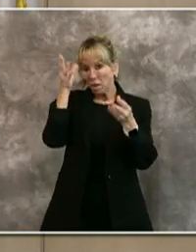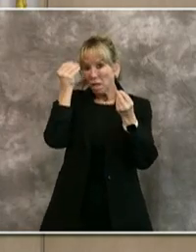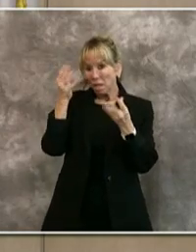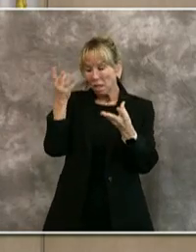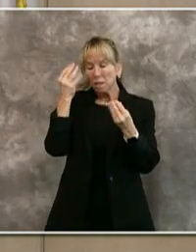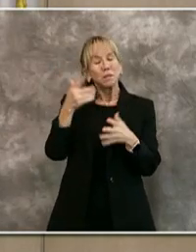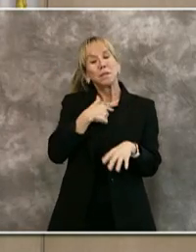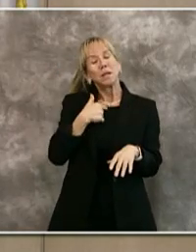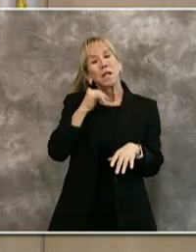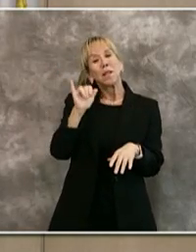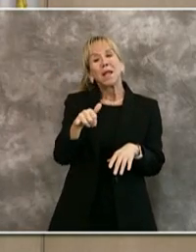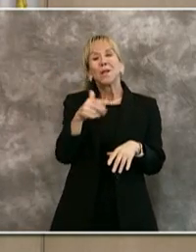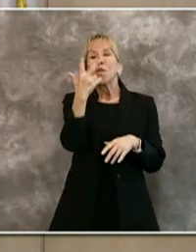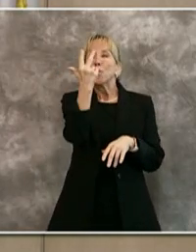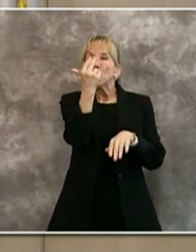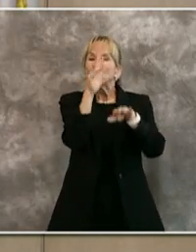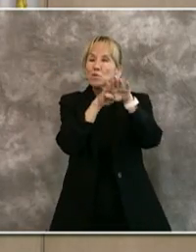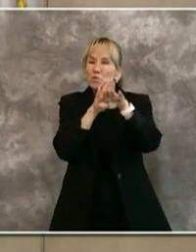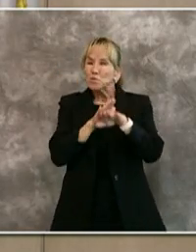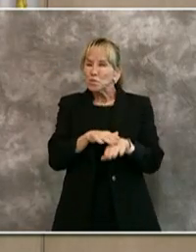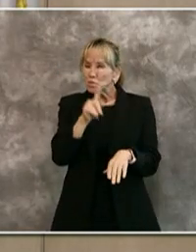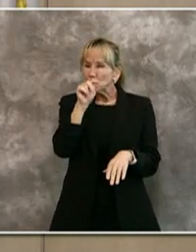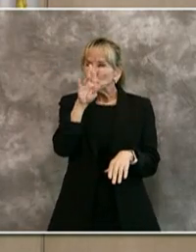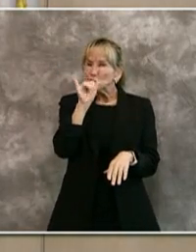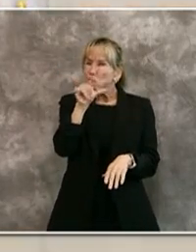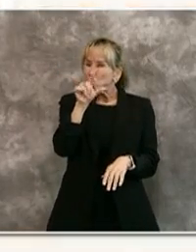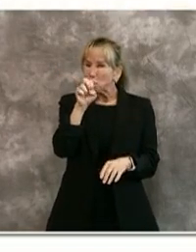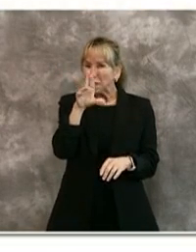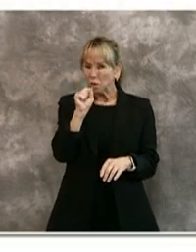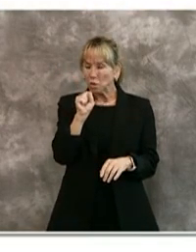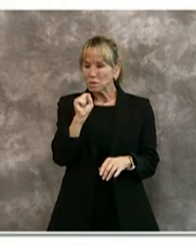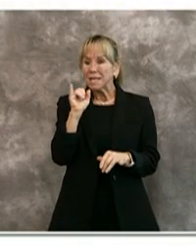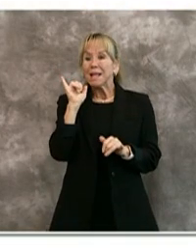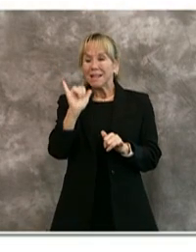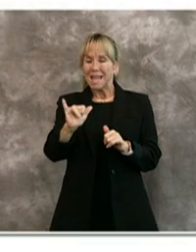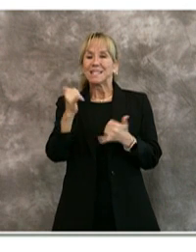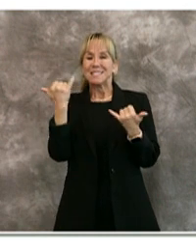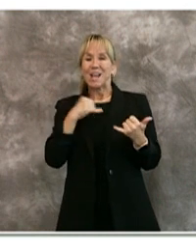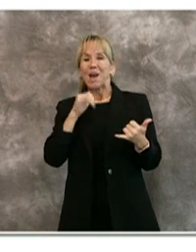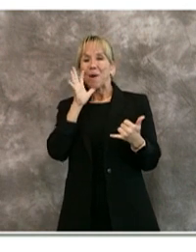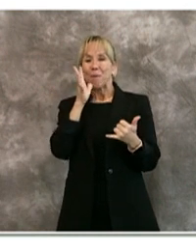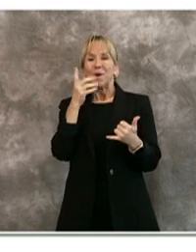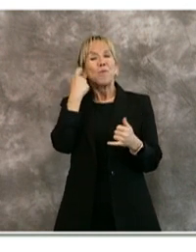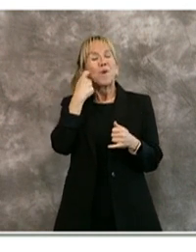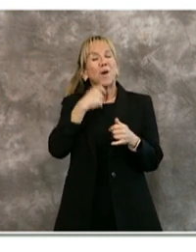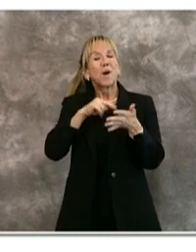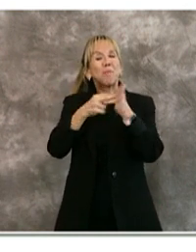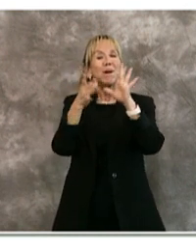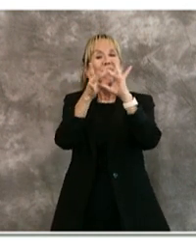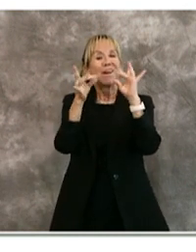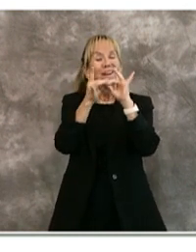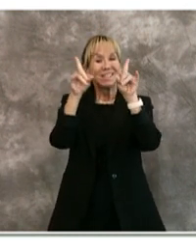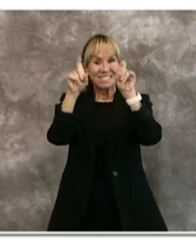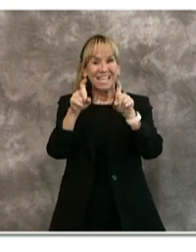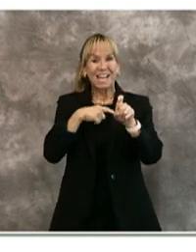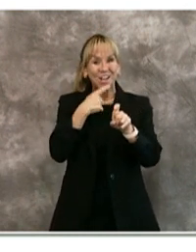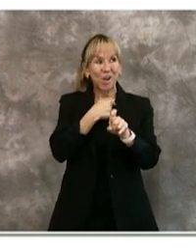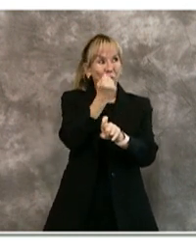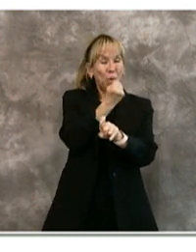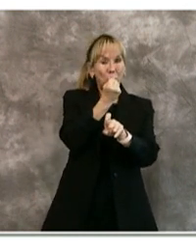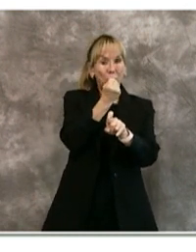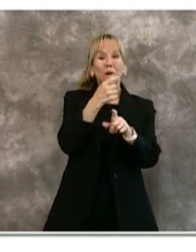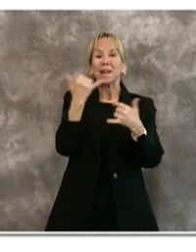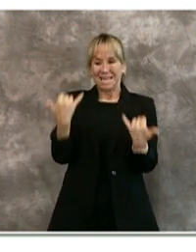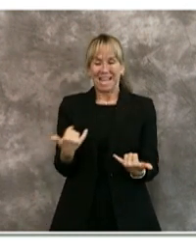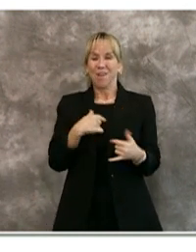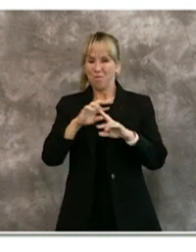the county's 13 triggers, and that's where we want to start with testing. Where I was speaking before of the last, if